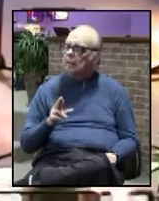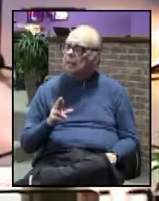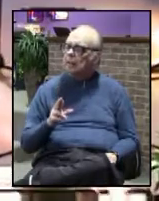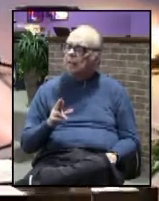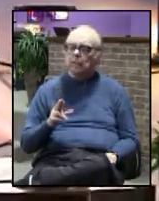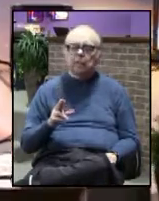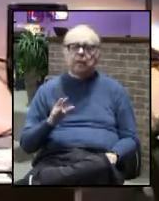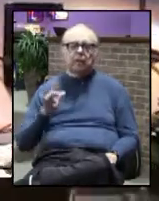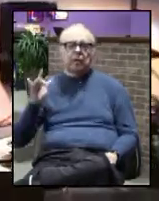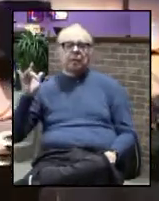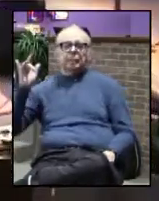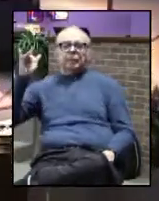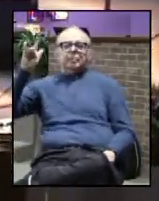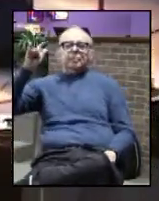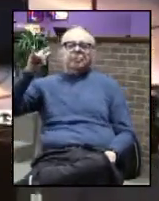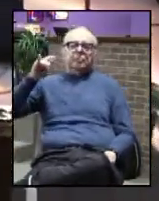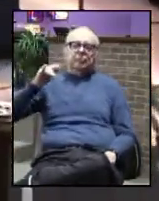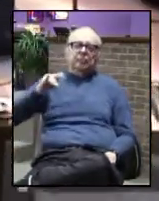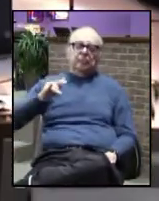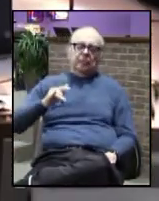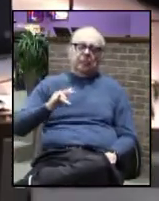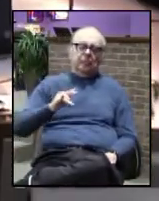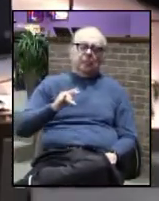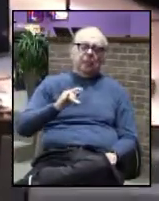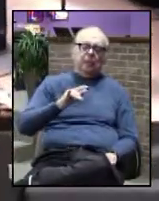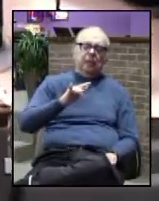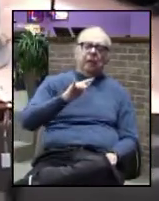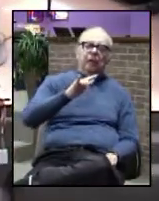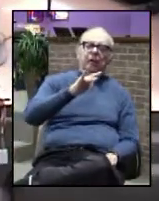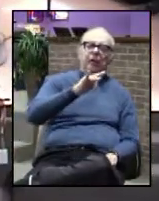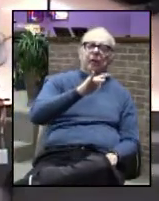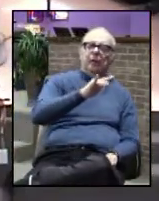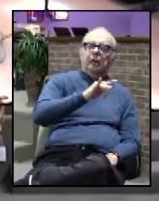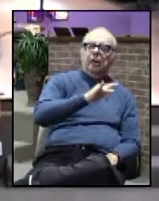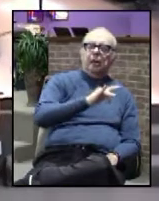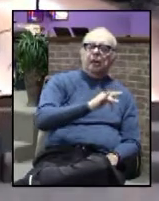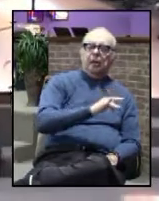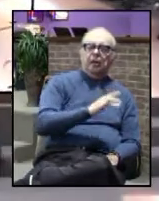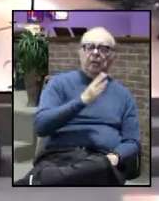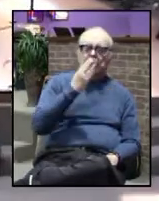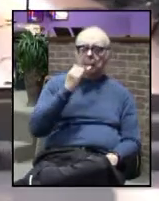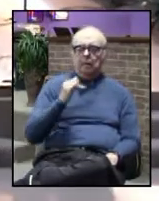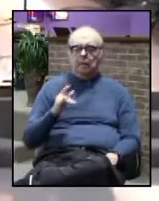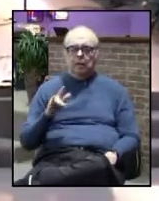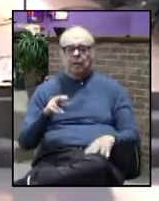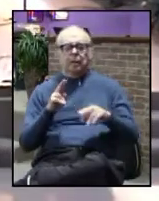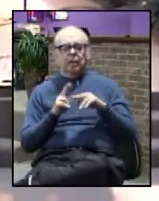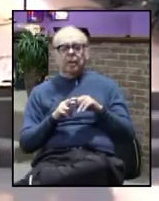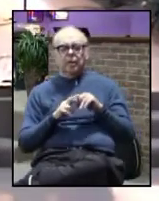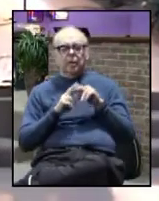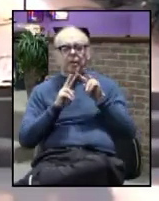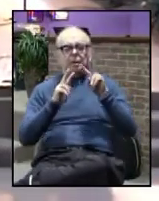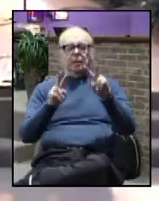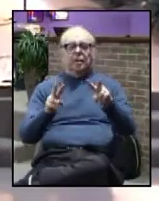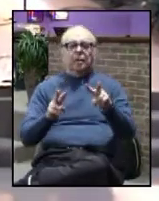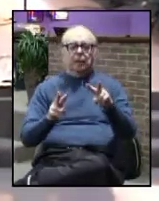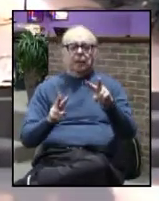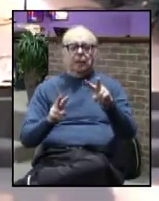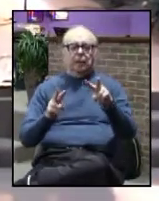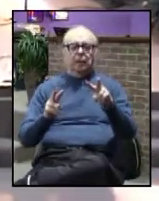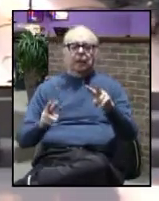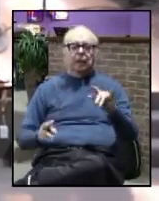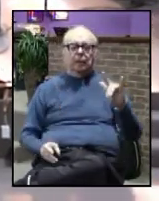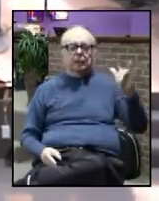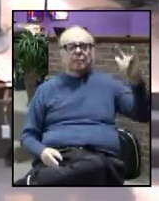or an airplane coming in on a landing? Been on one? And you're sitting there and you're watching as they're just kind of